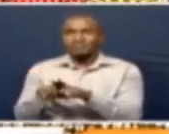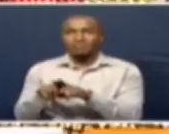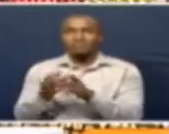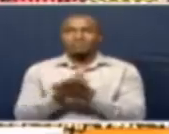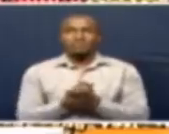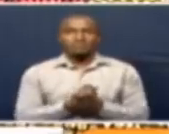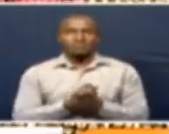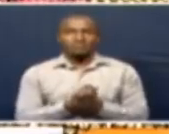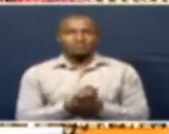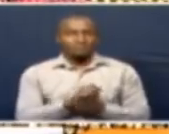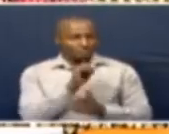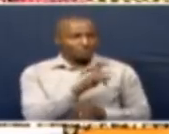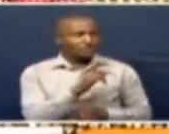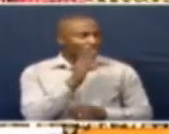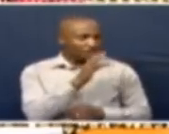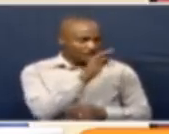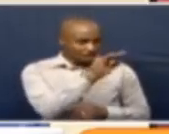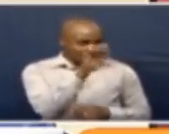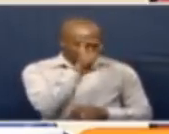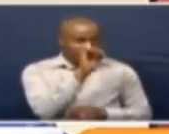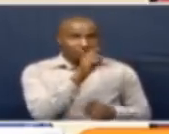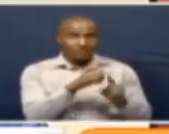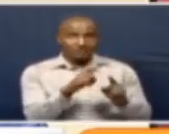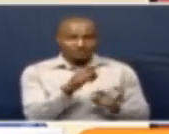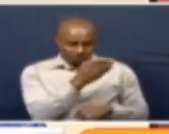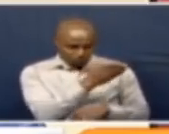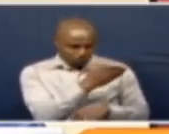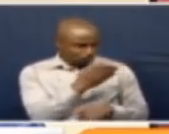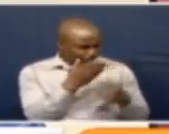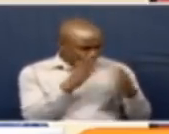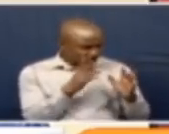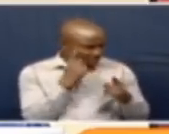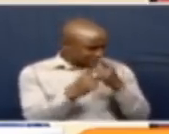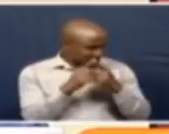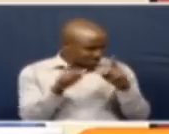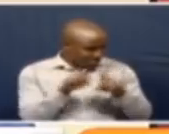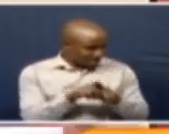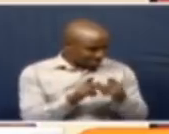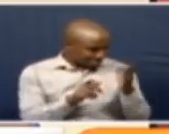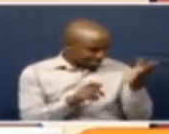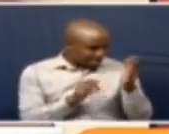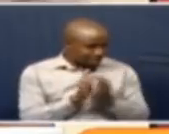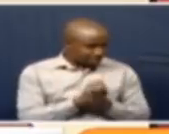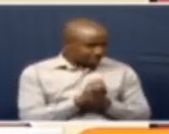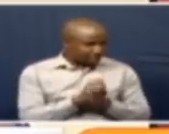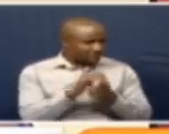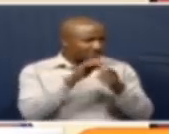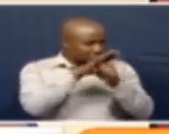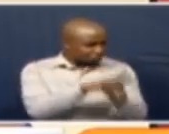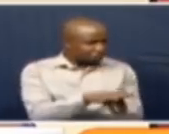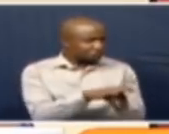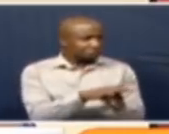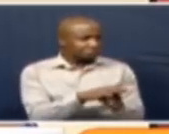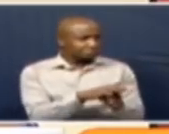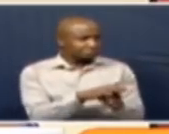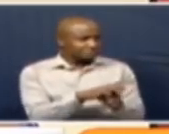get Steve's thoughts on that. For you, have you experienced any sort of discrimination, particularly